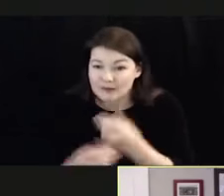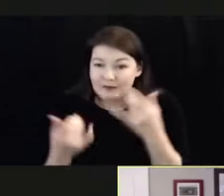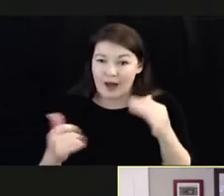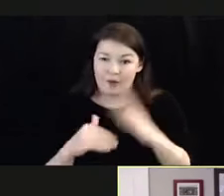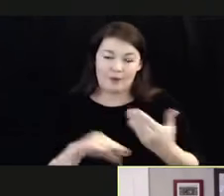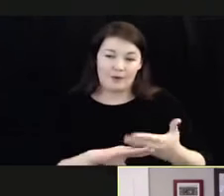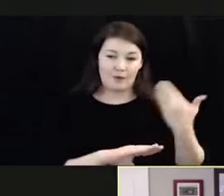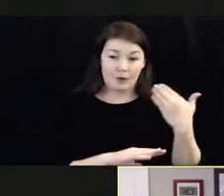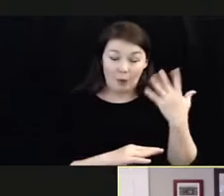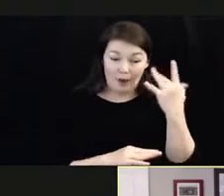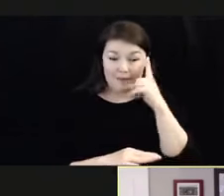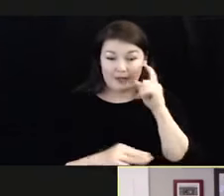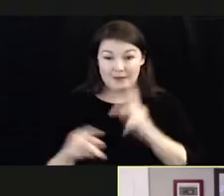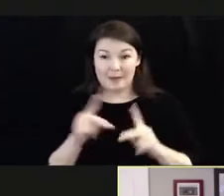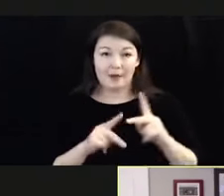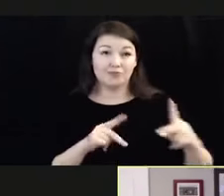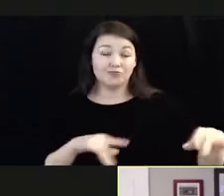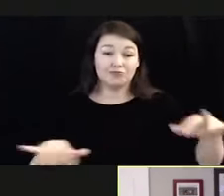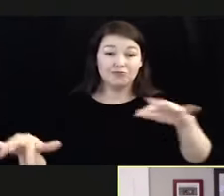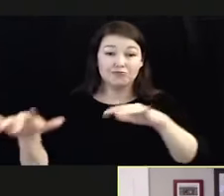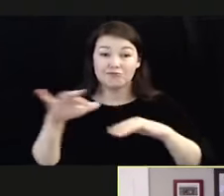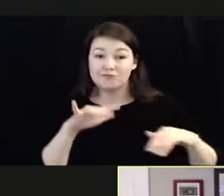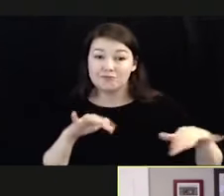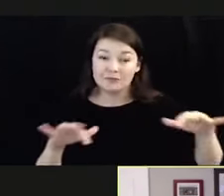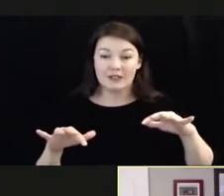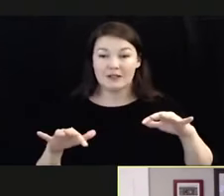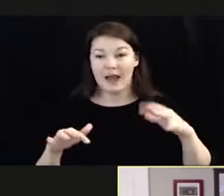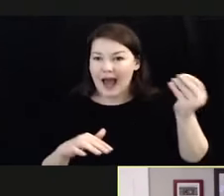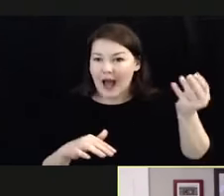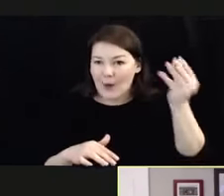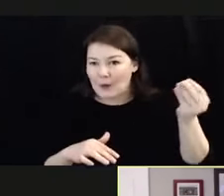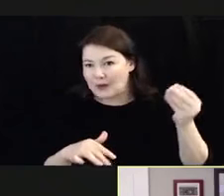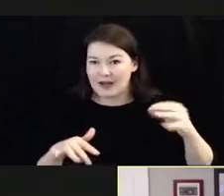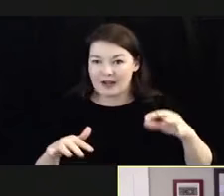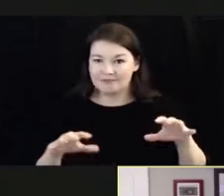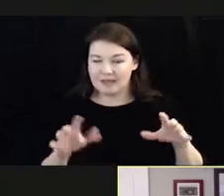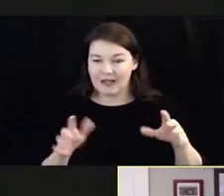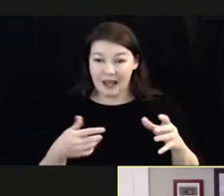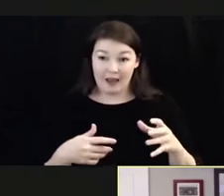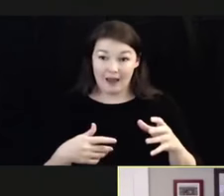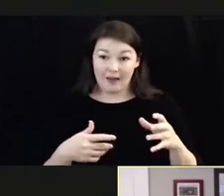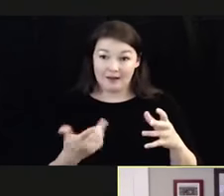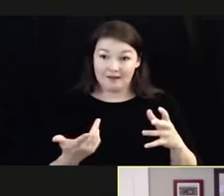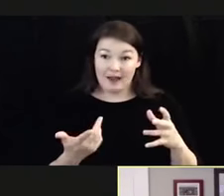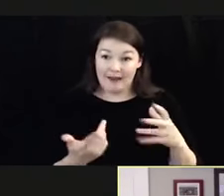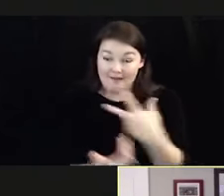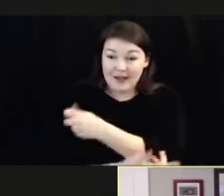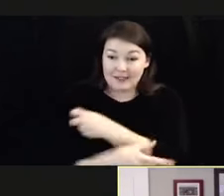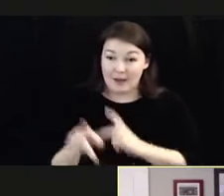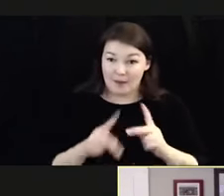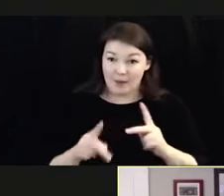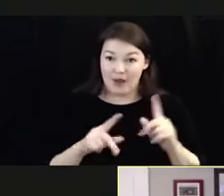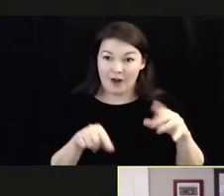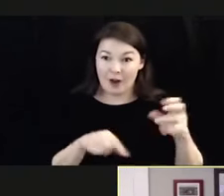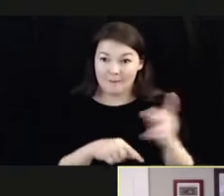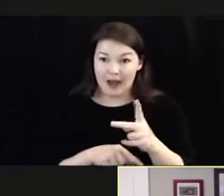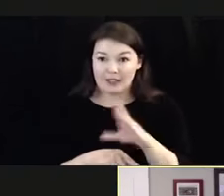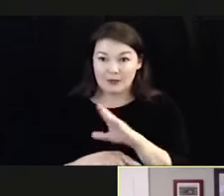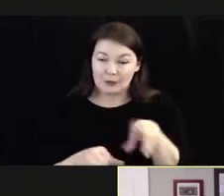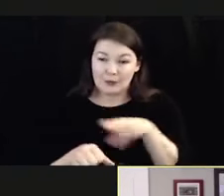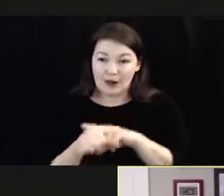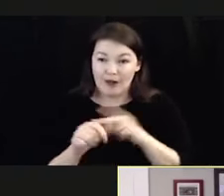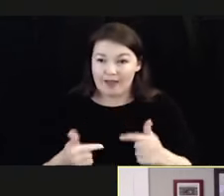that people are out and about and moving about, and especially for vaccinated people, have gone back to living their lives. We know